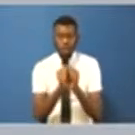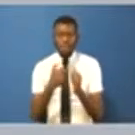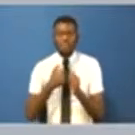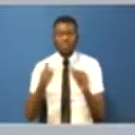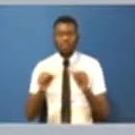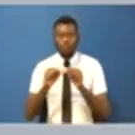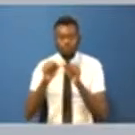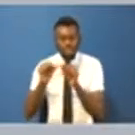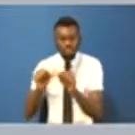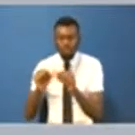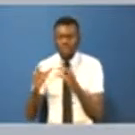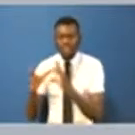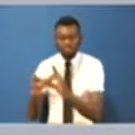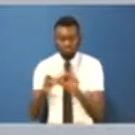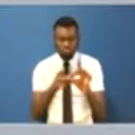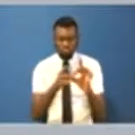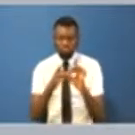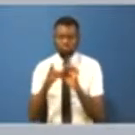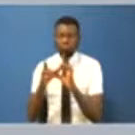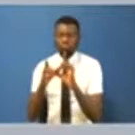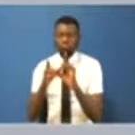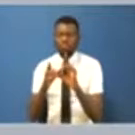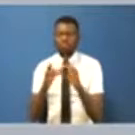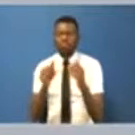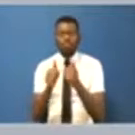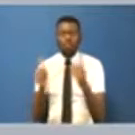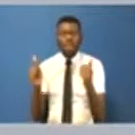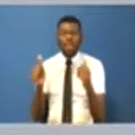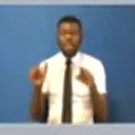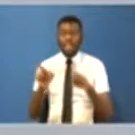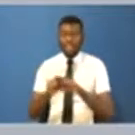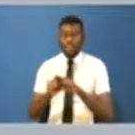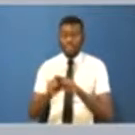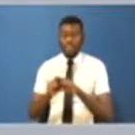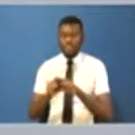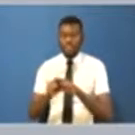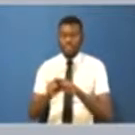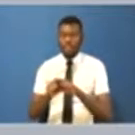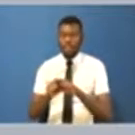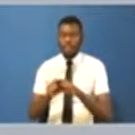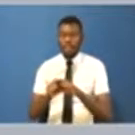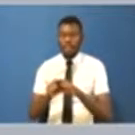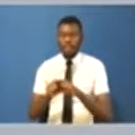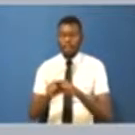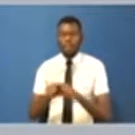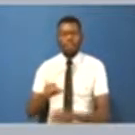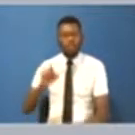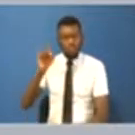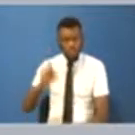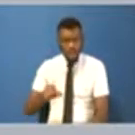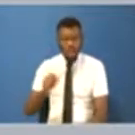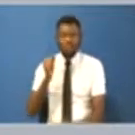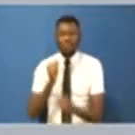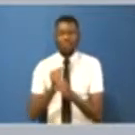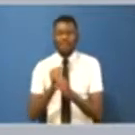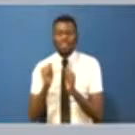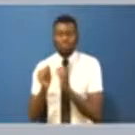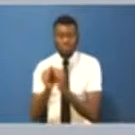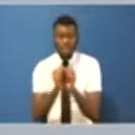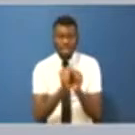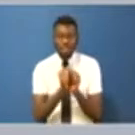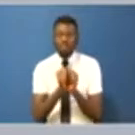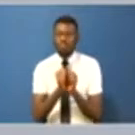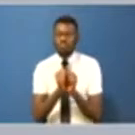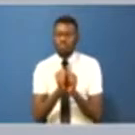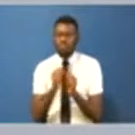the relationship and uh where and where necessary together all